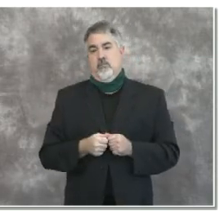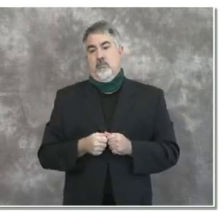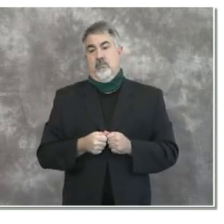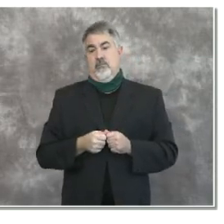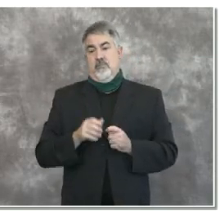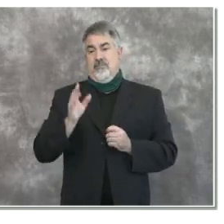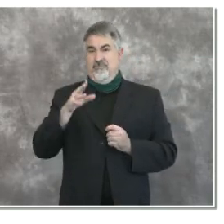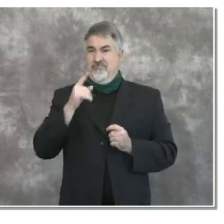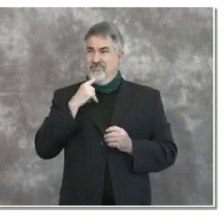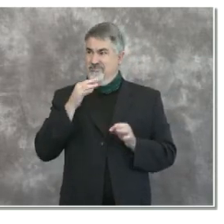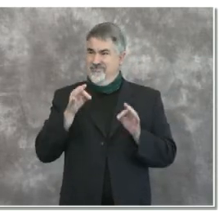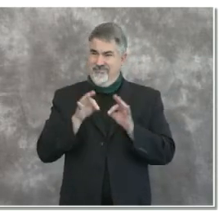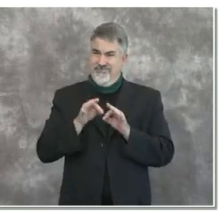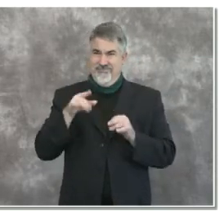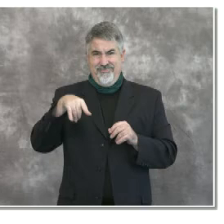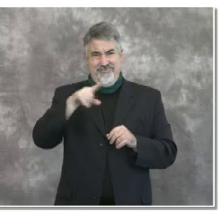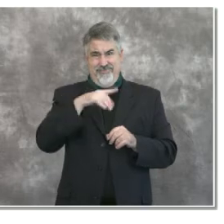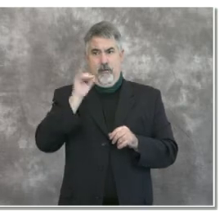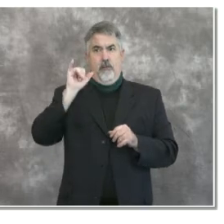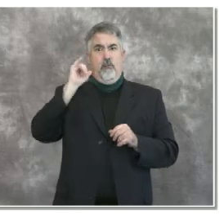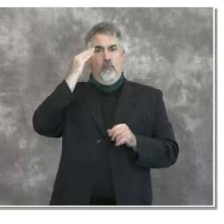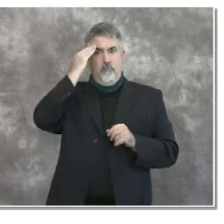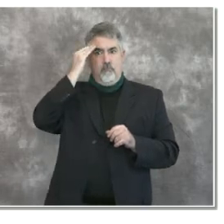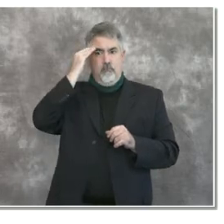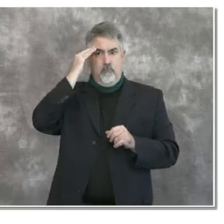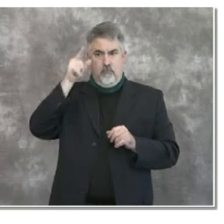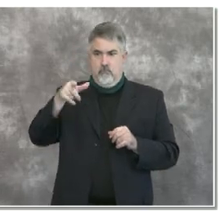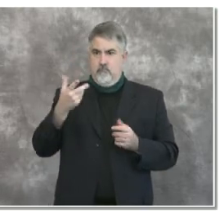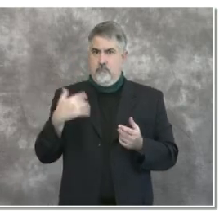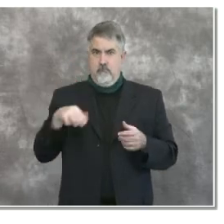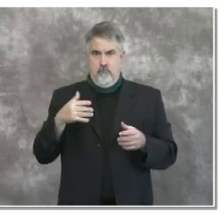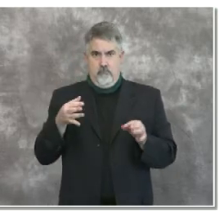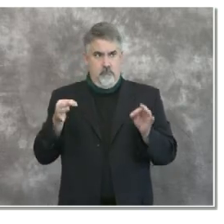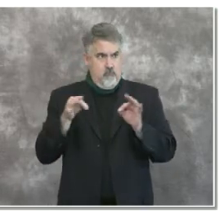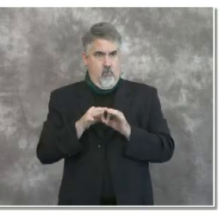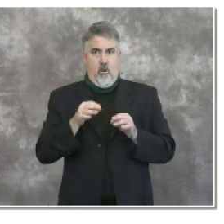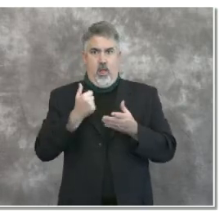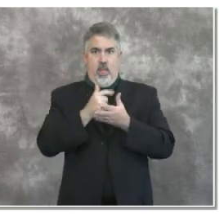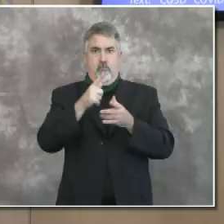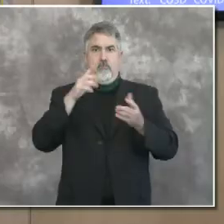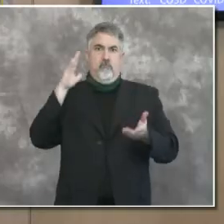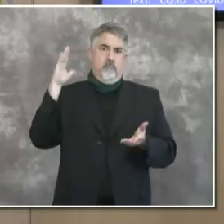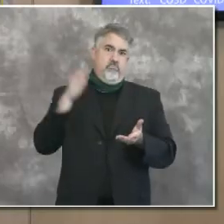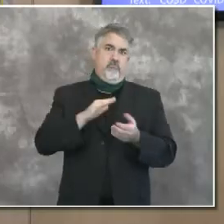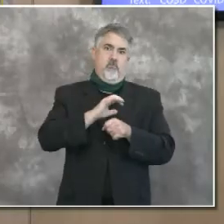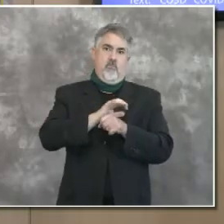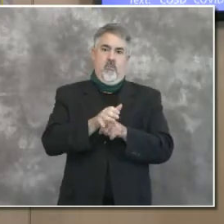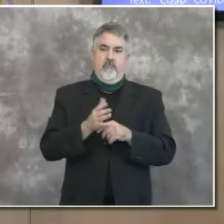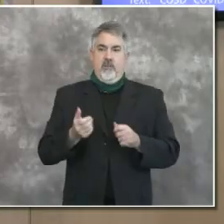the likelihood that we will get to the other side of this as soon as possible.